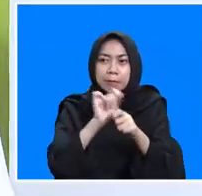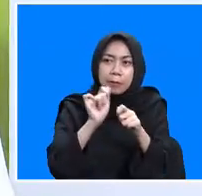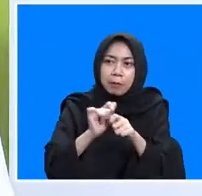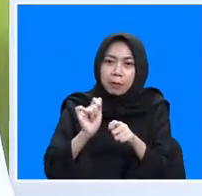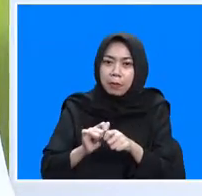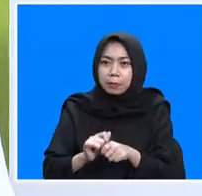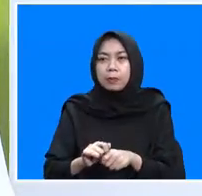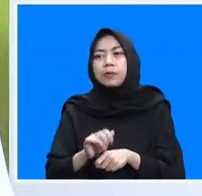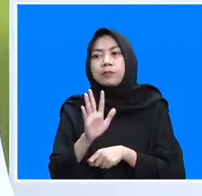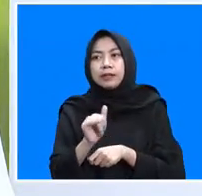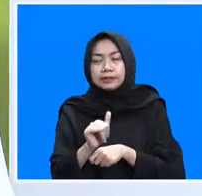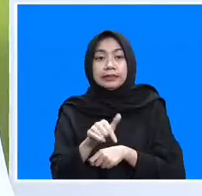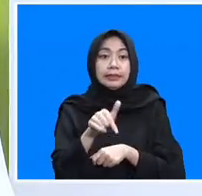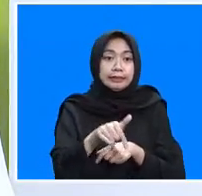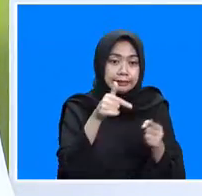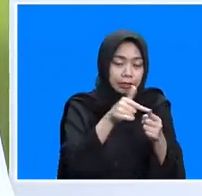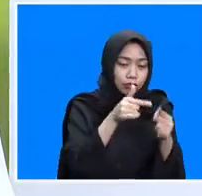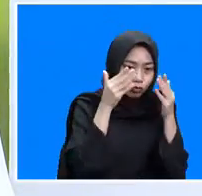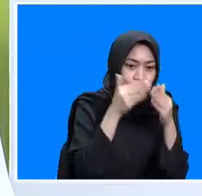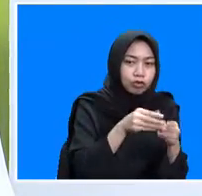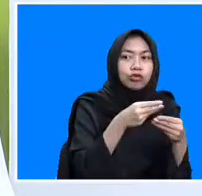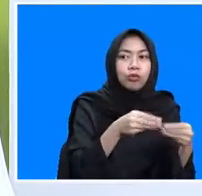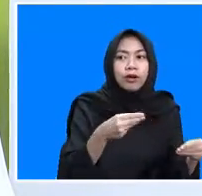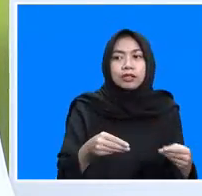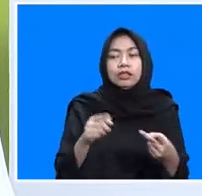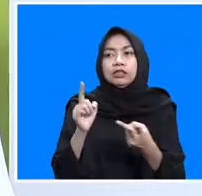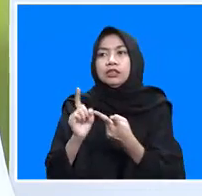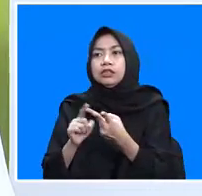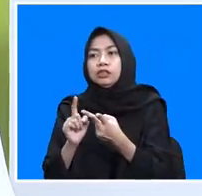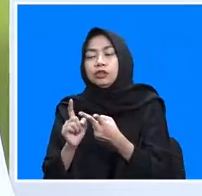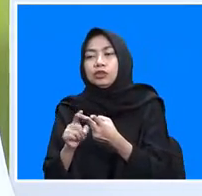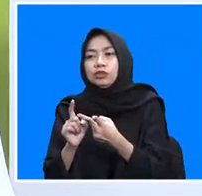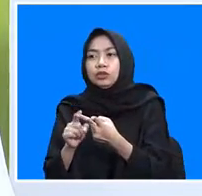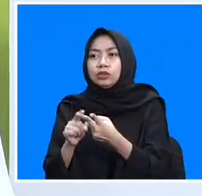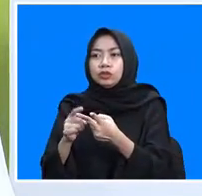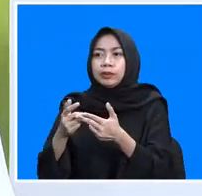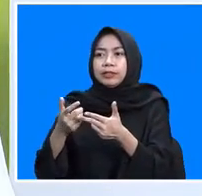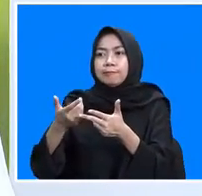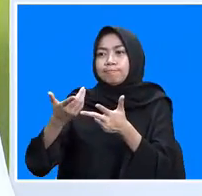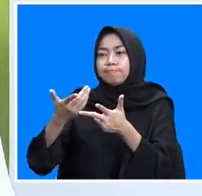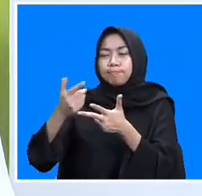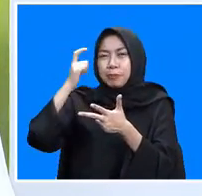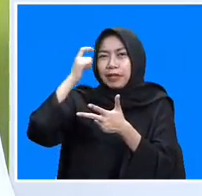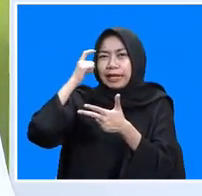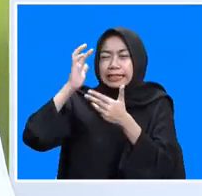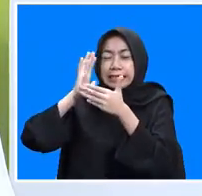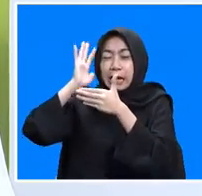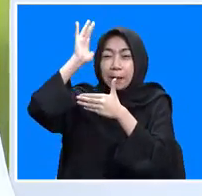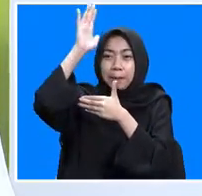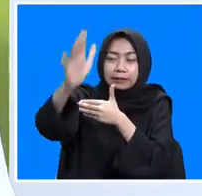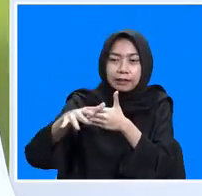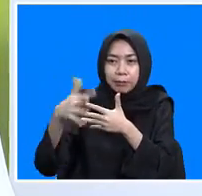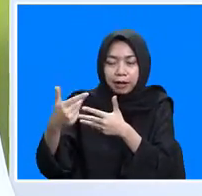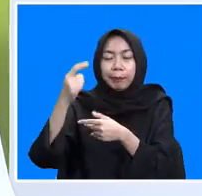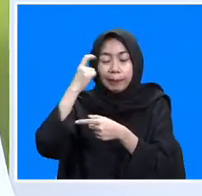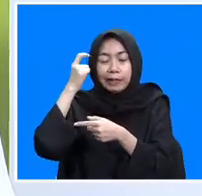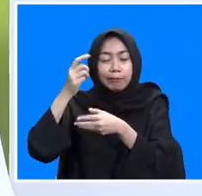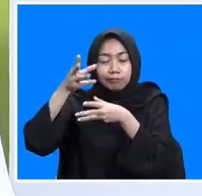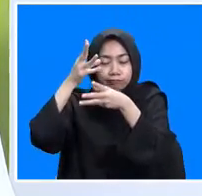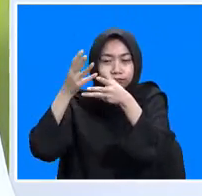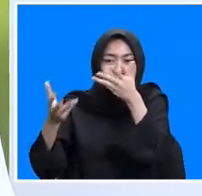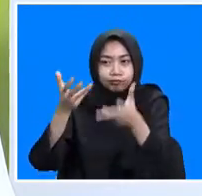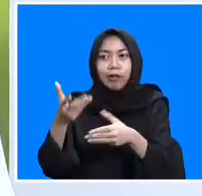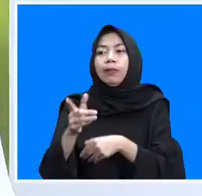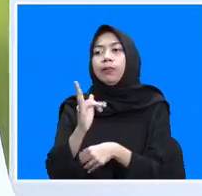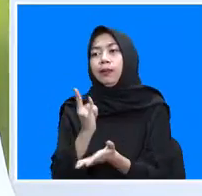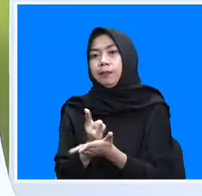longer term to address the quality and the supply of teachers in the system. So as you can see, I mean, that's that was a pretty